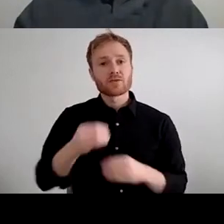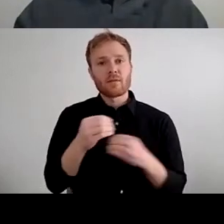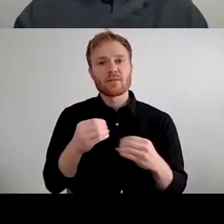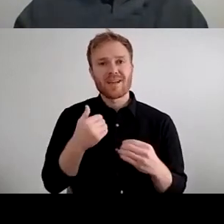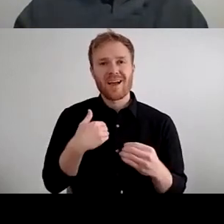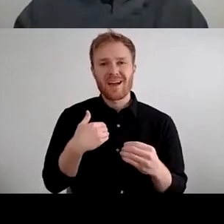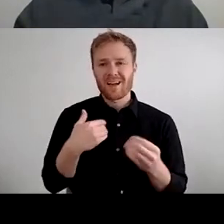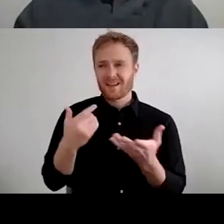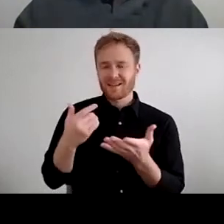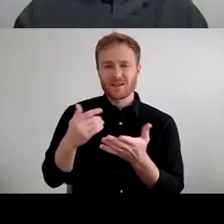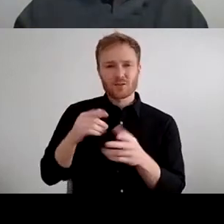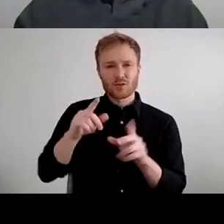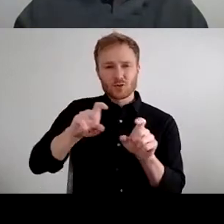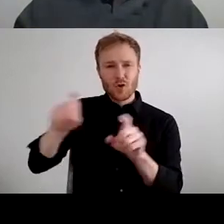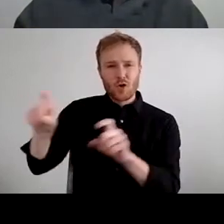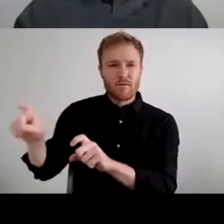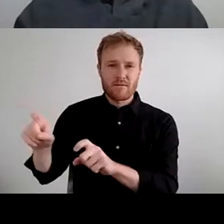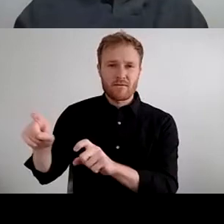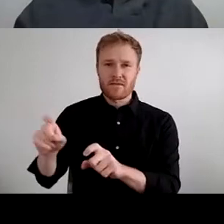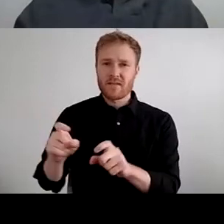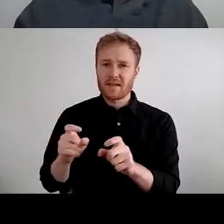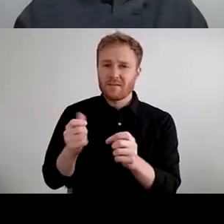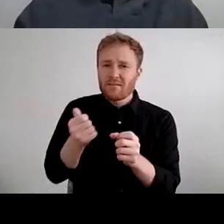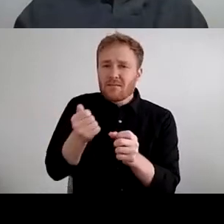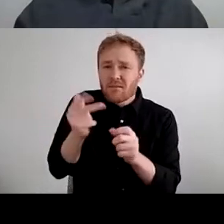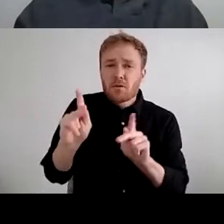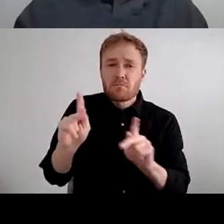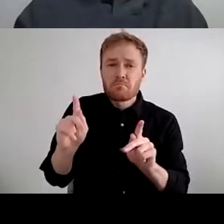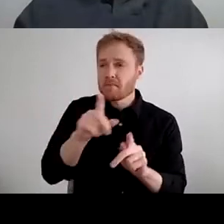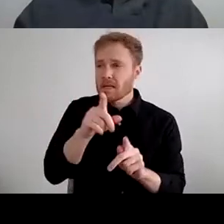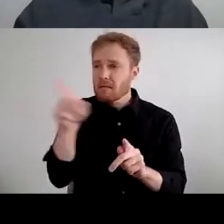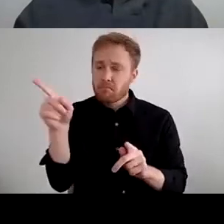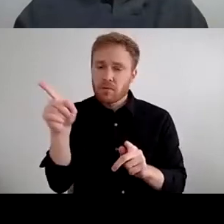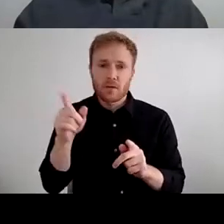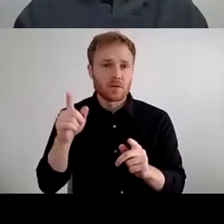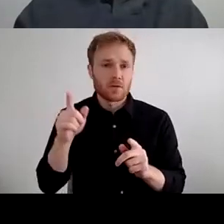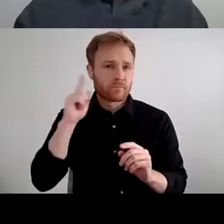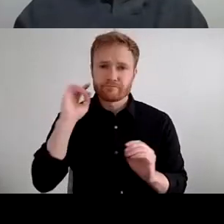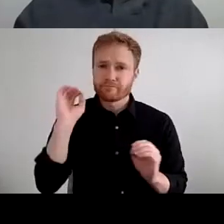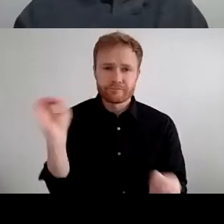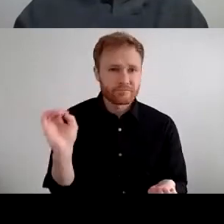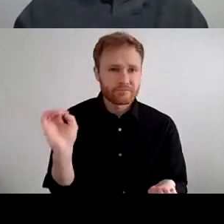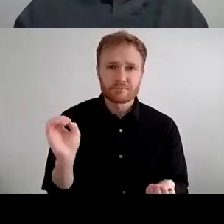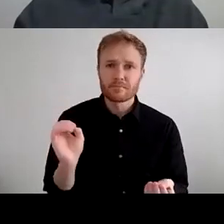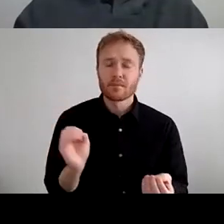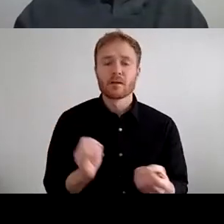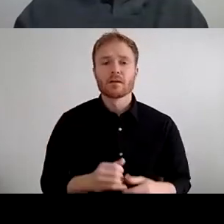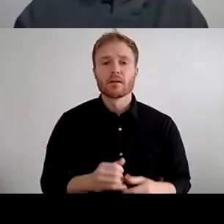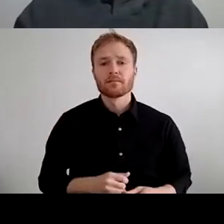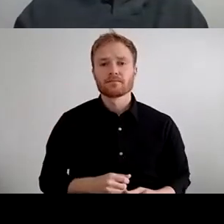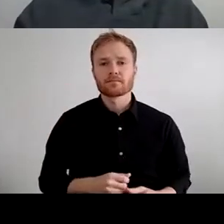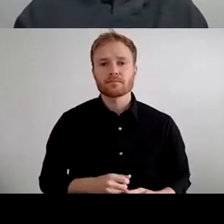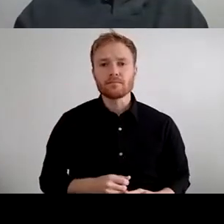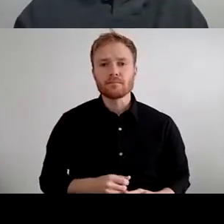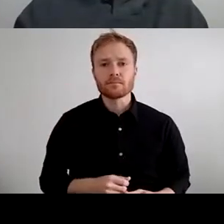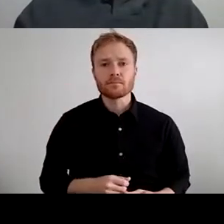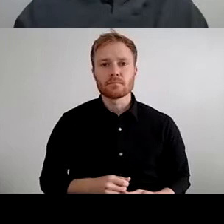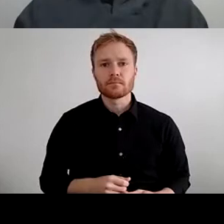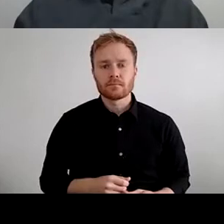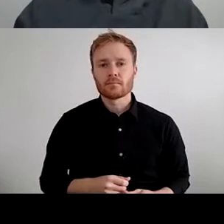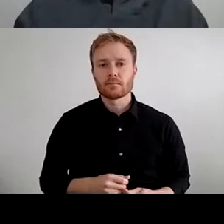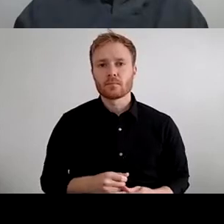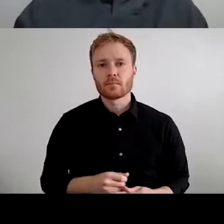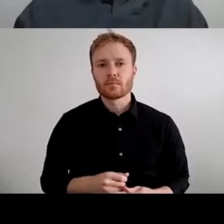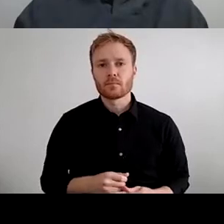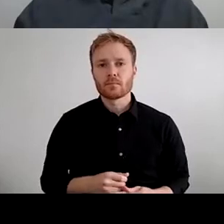one heard of or remembers because there were barely any mentions of this survey online. Stop the Station hosted a budget hearing and invited